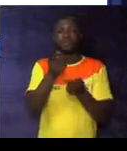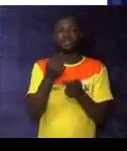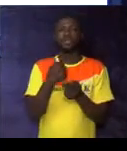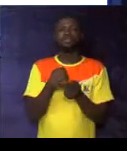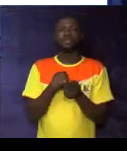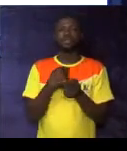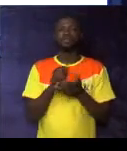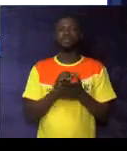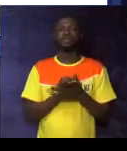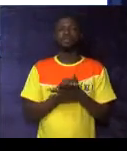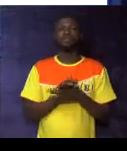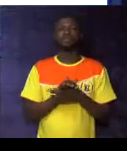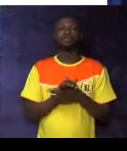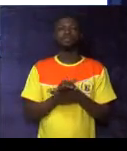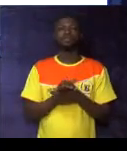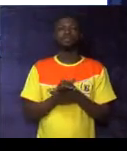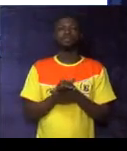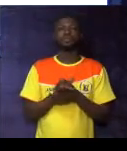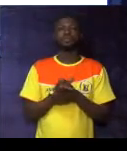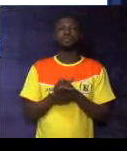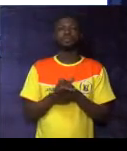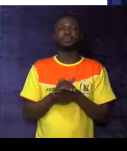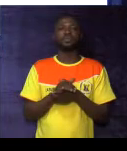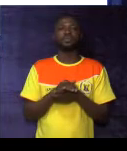Before you visit me.